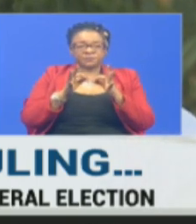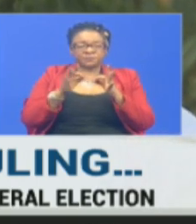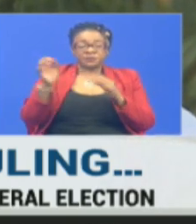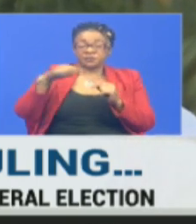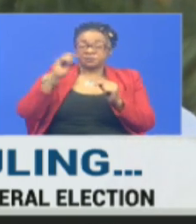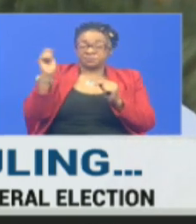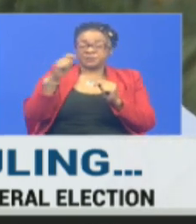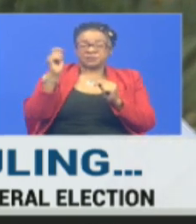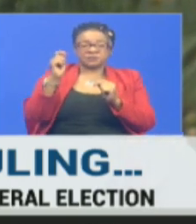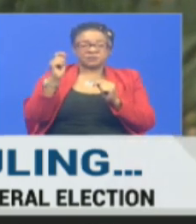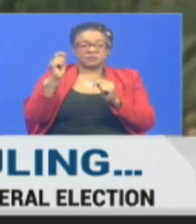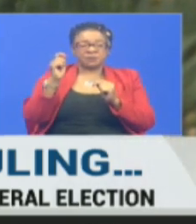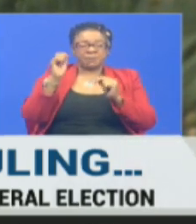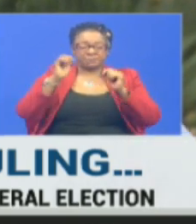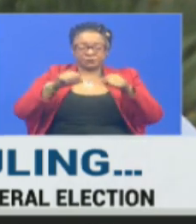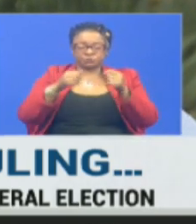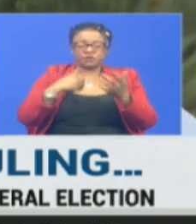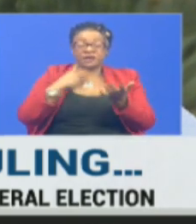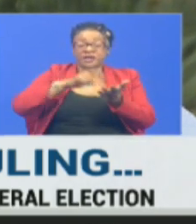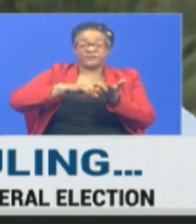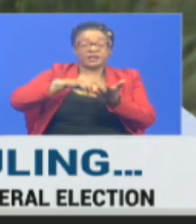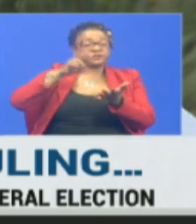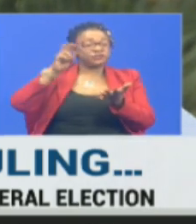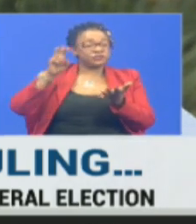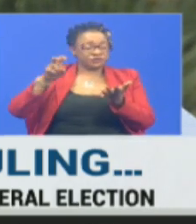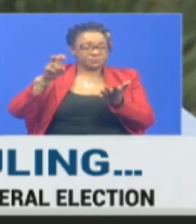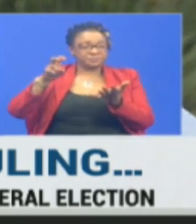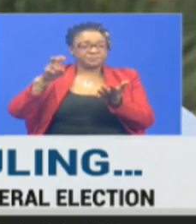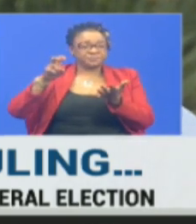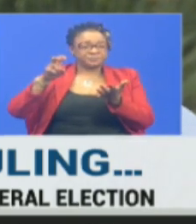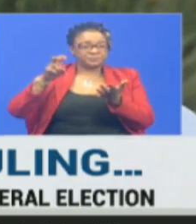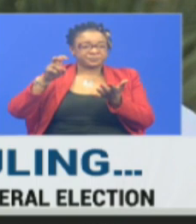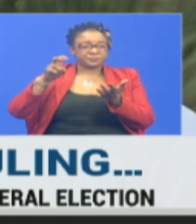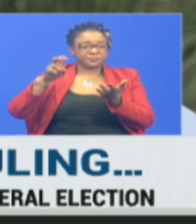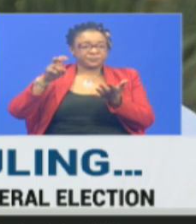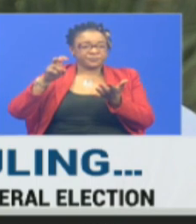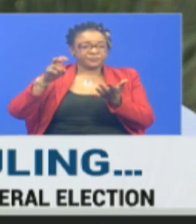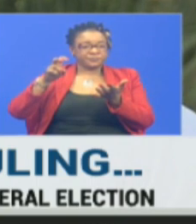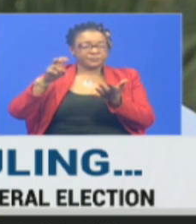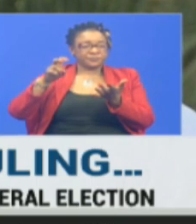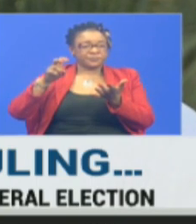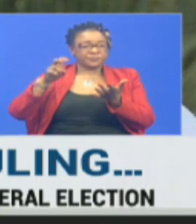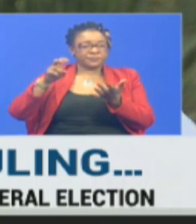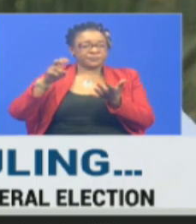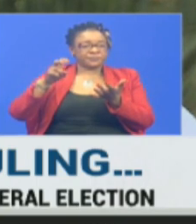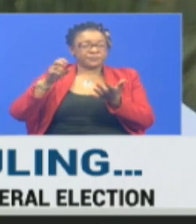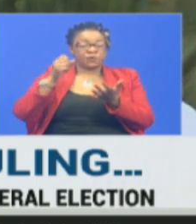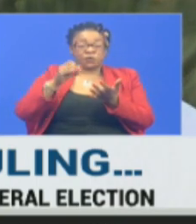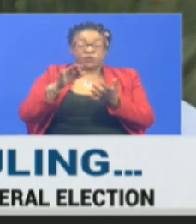will take advantage of this weapon